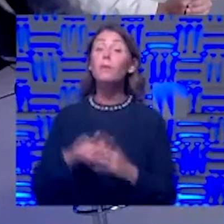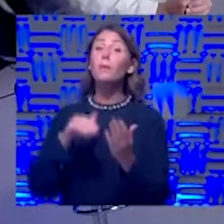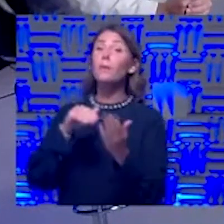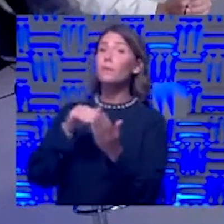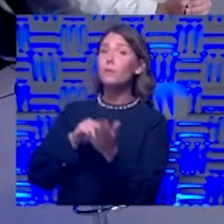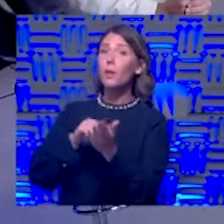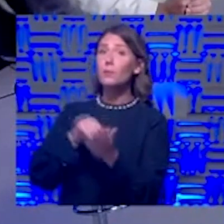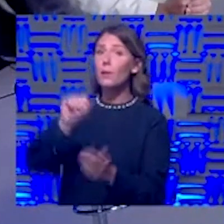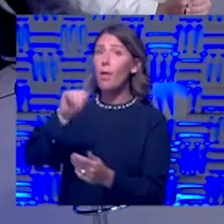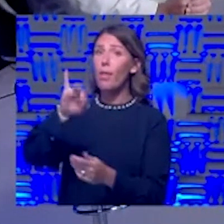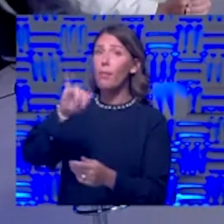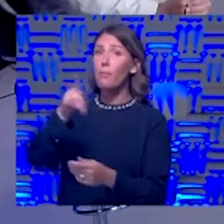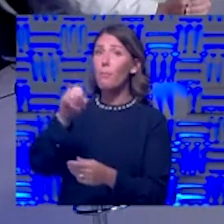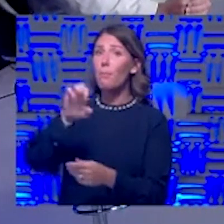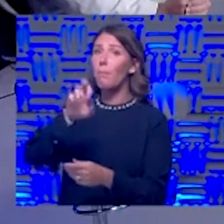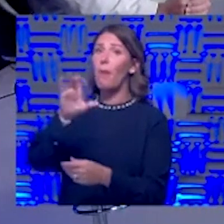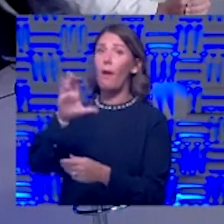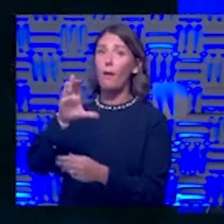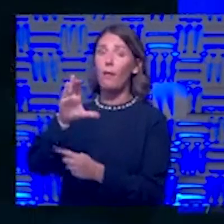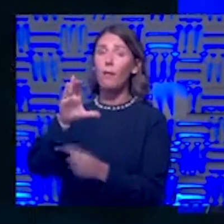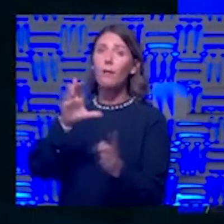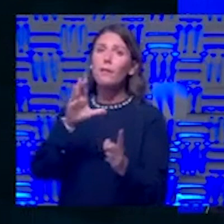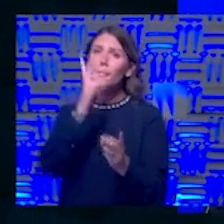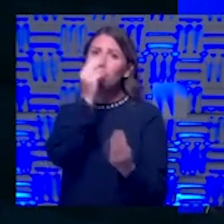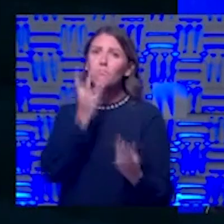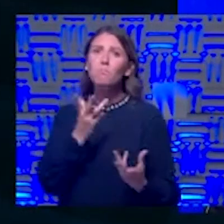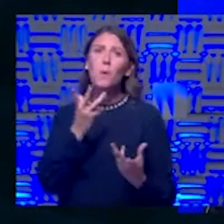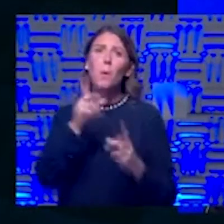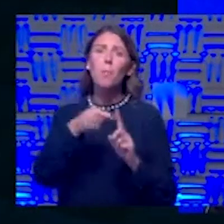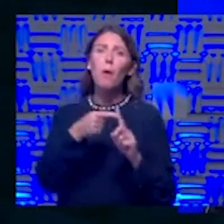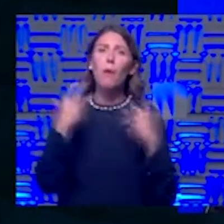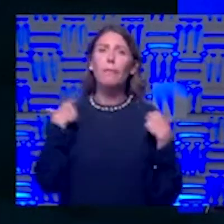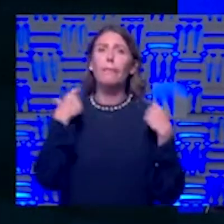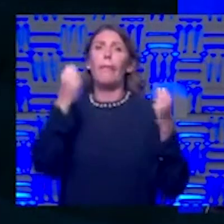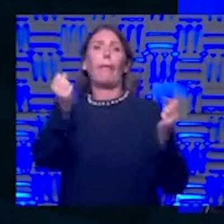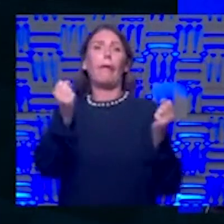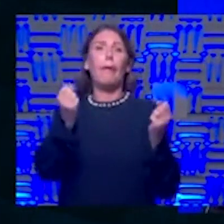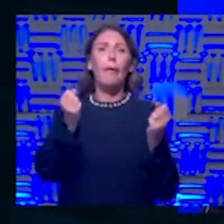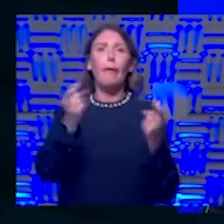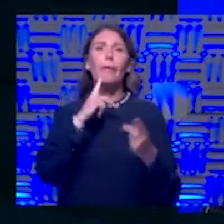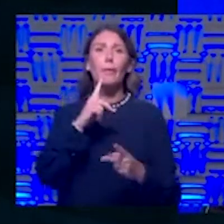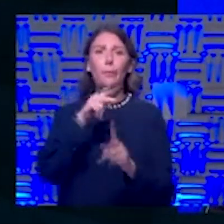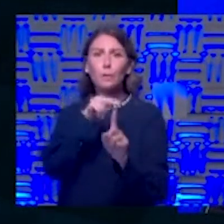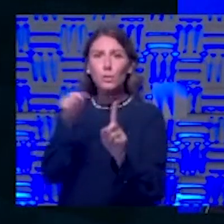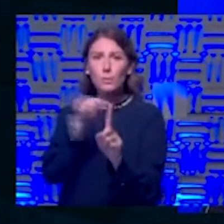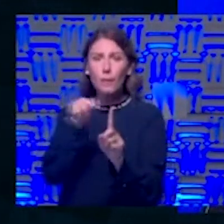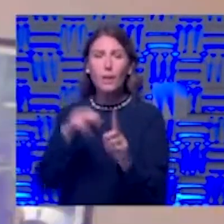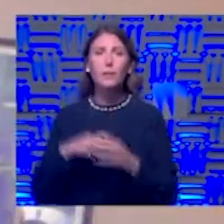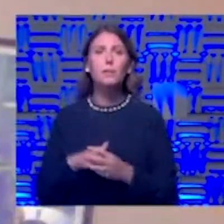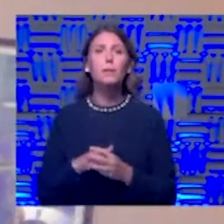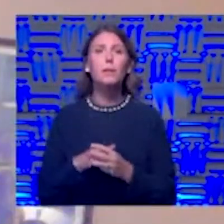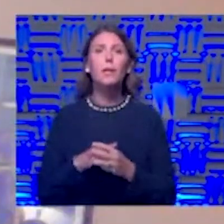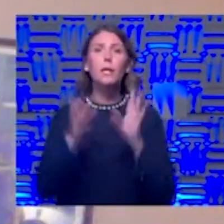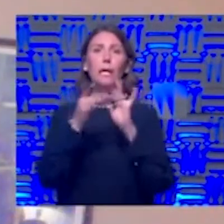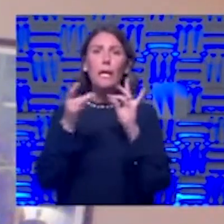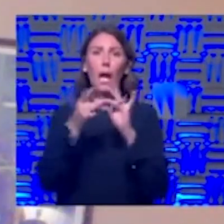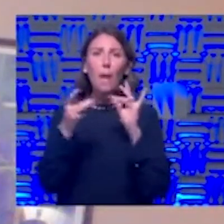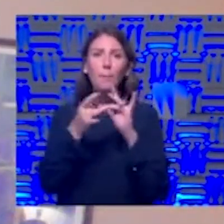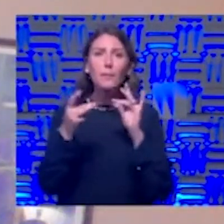what you want us to know as far as a population health standpoint. Well, yeah, I think just commenting on Dr.